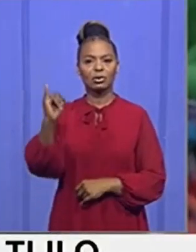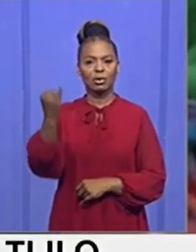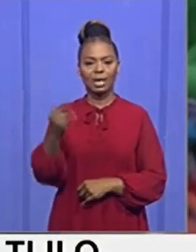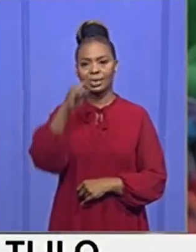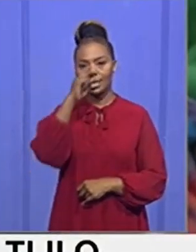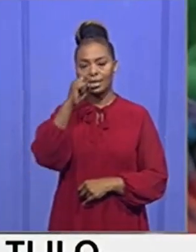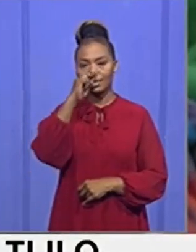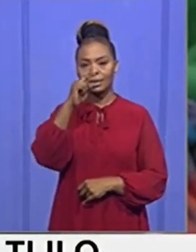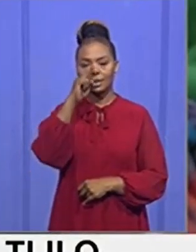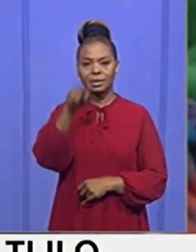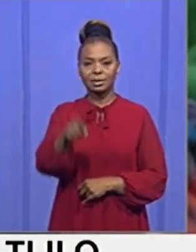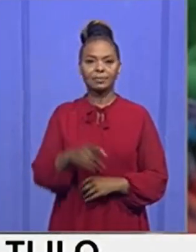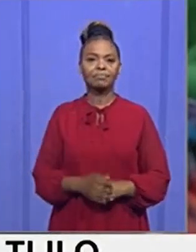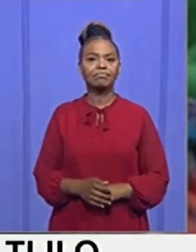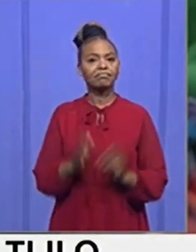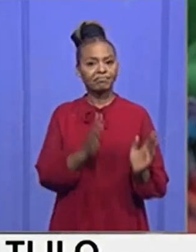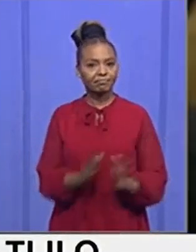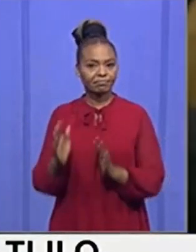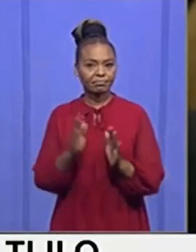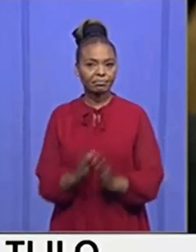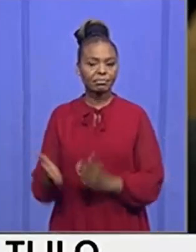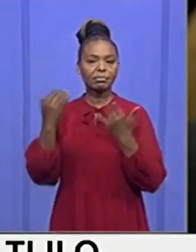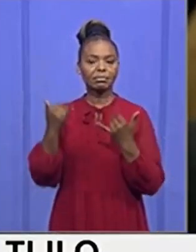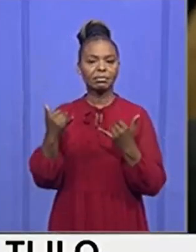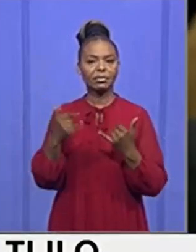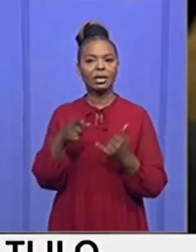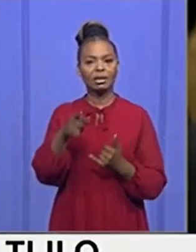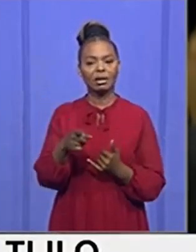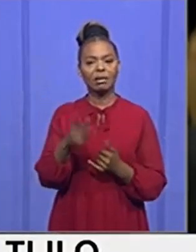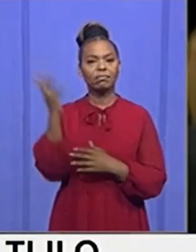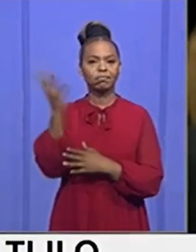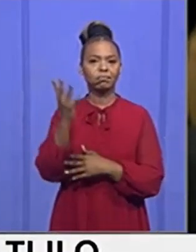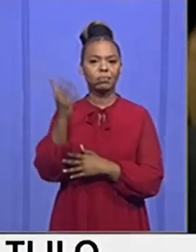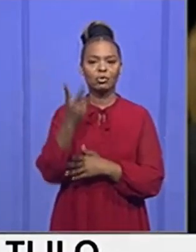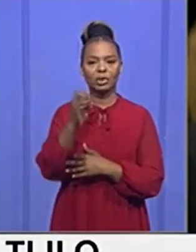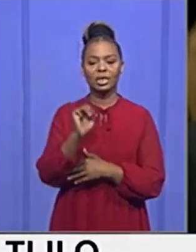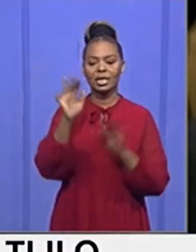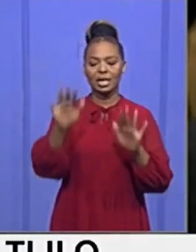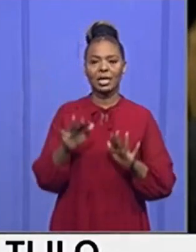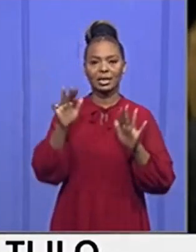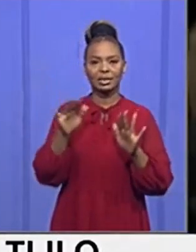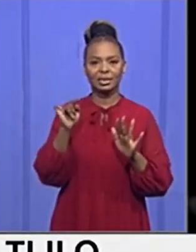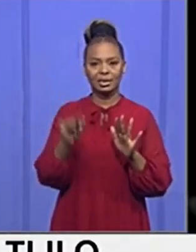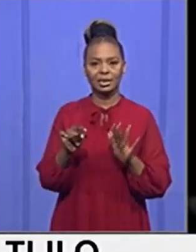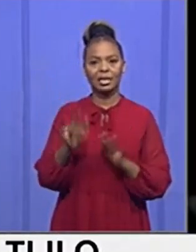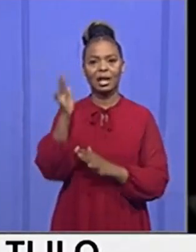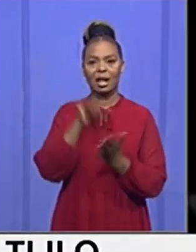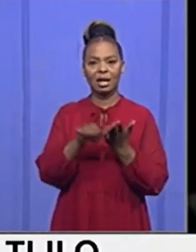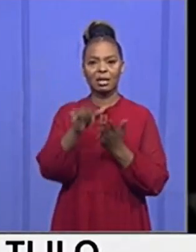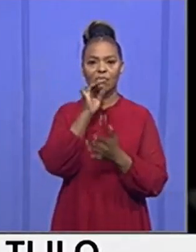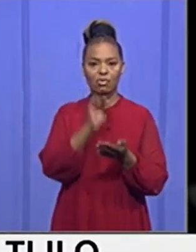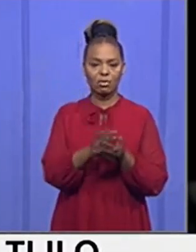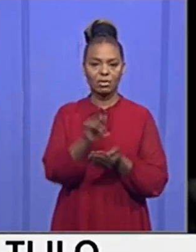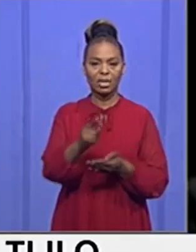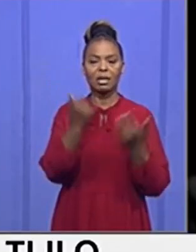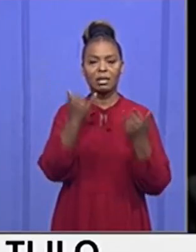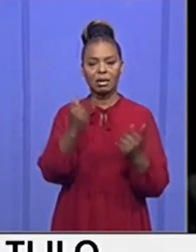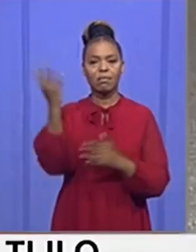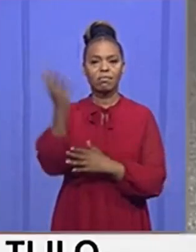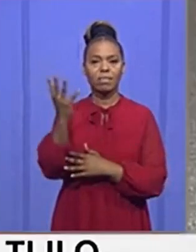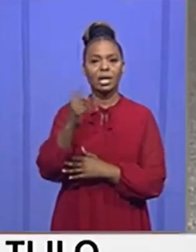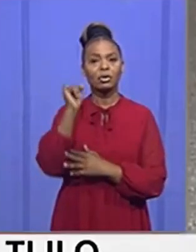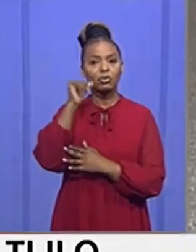o luksetsang tekolo botsa ya lengoro la ona la boiketelo ba dikgetho la 2019 mosebetsing o tlong o tshwarwa ho sare stadium sa